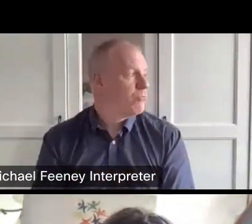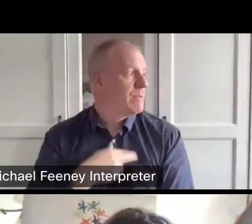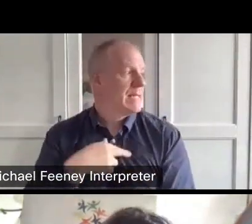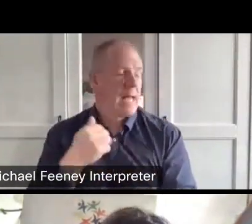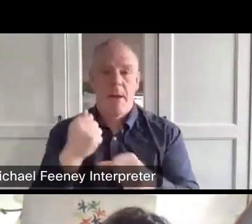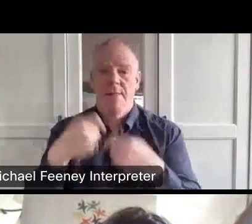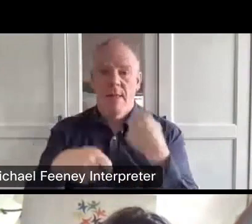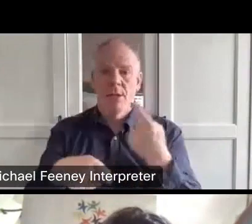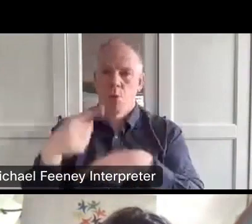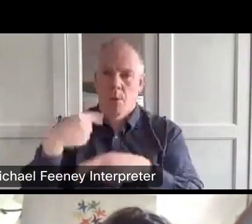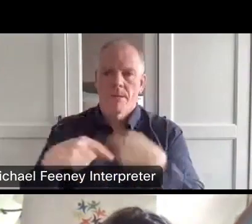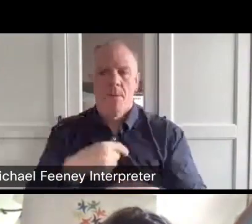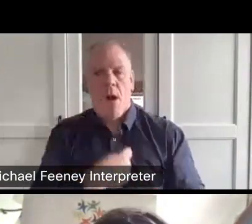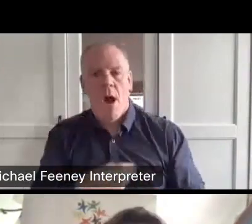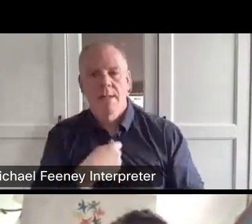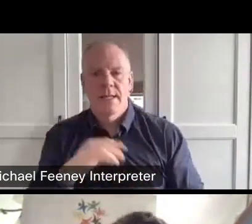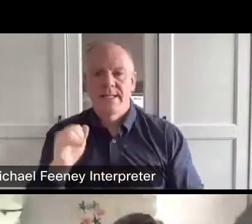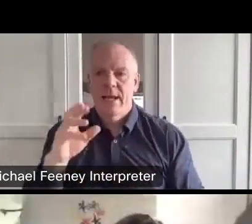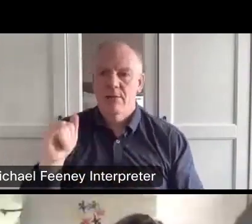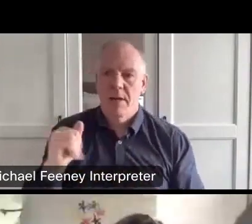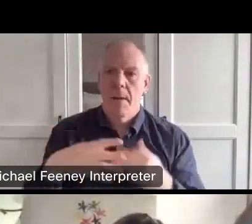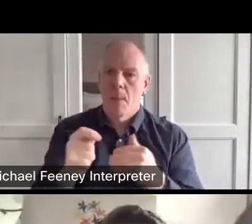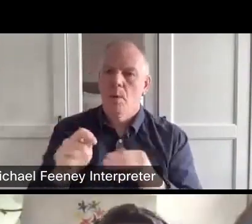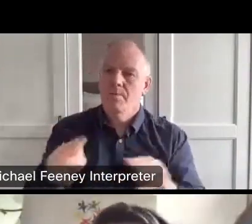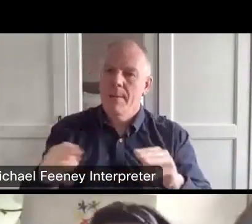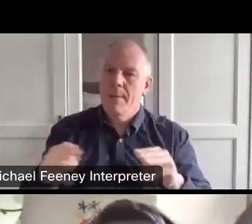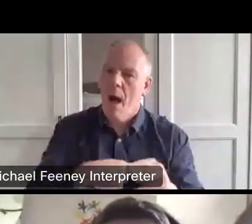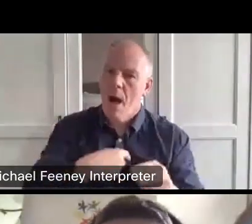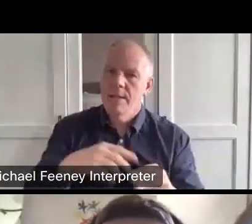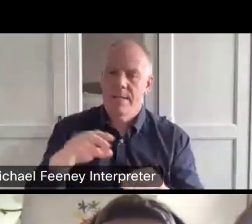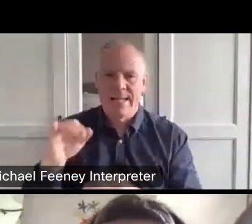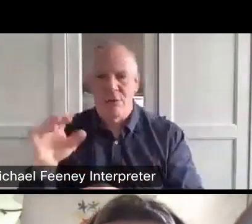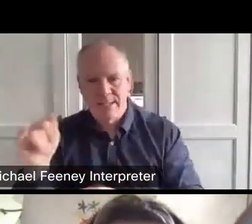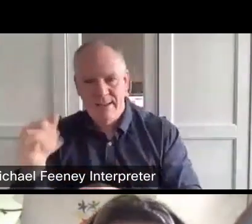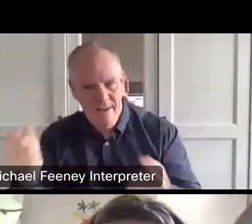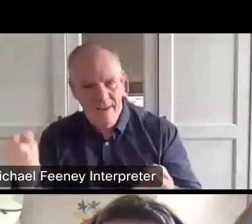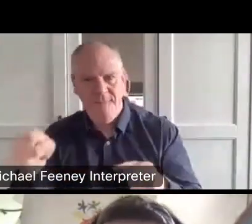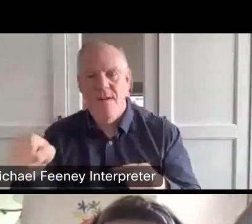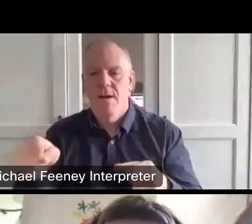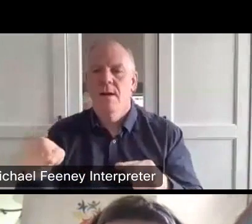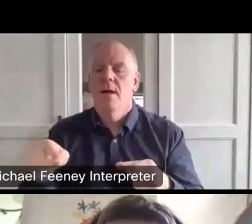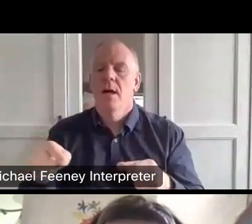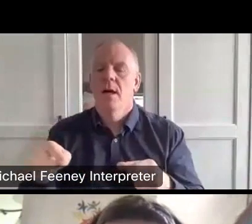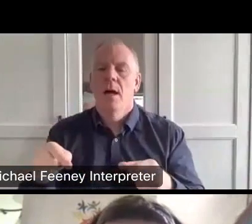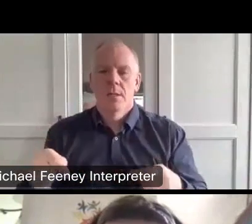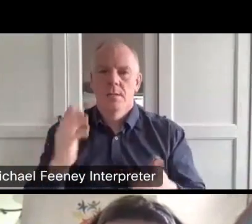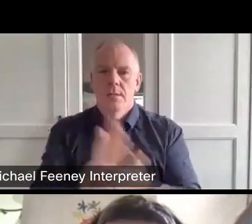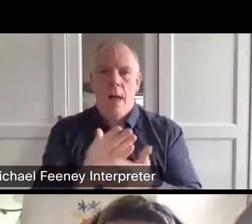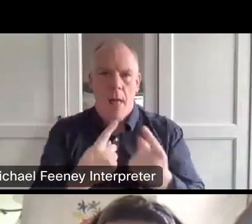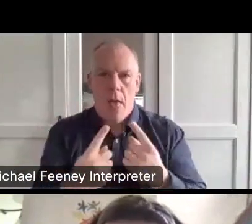to the honesty, integrity of individuals. Most people have honesty, integrity. The things that stop people from